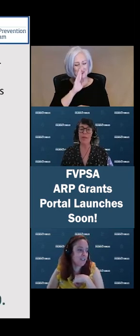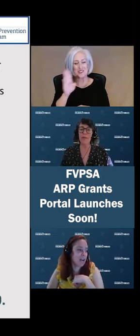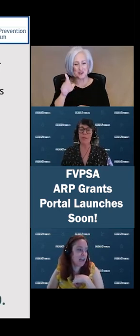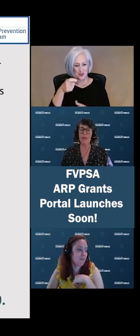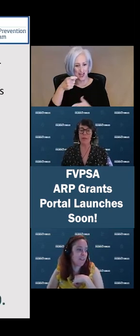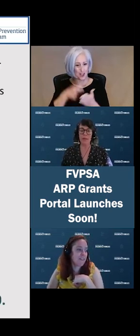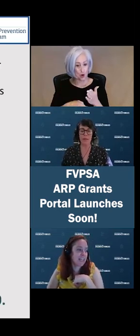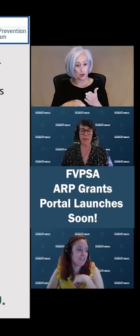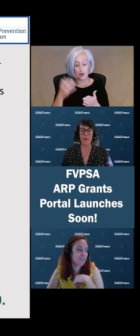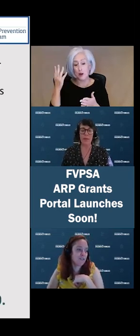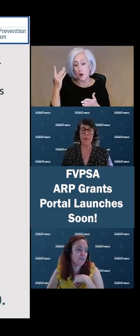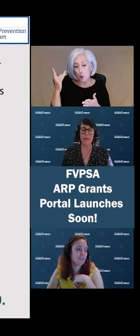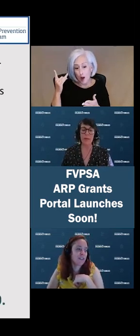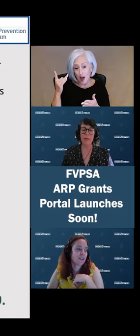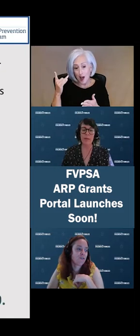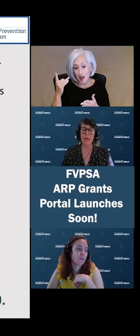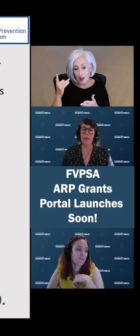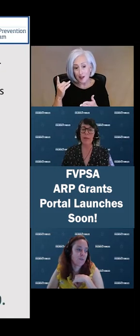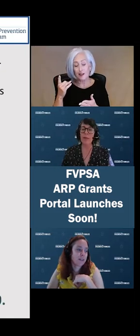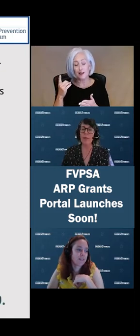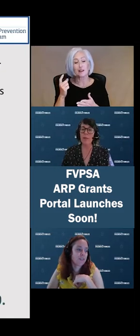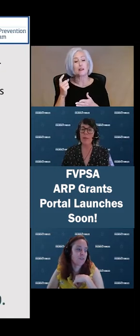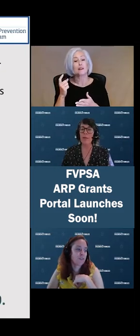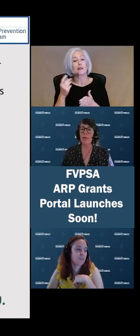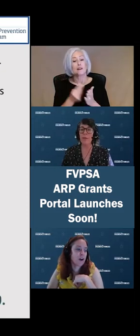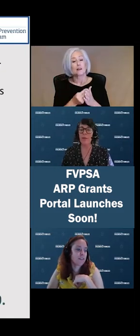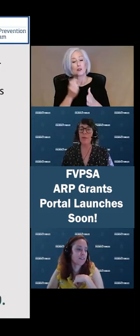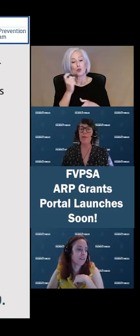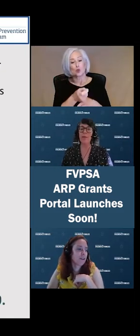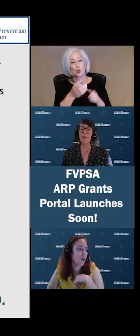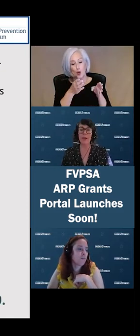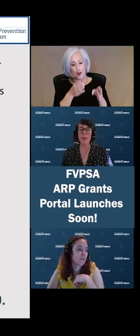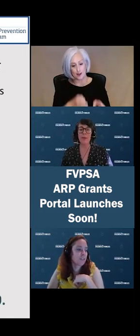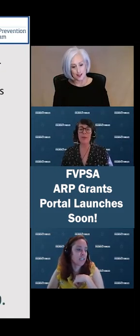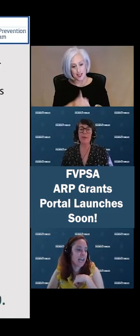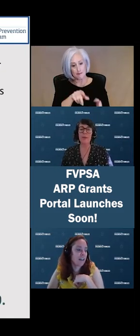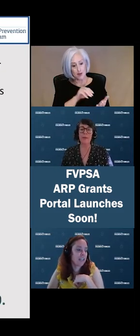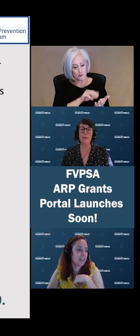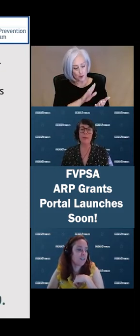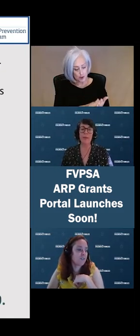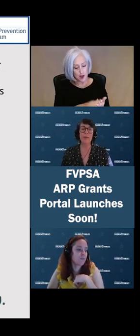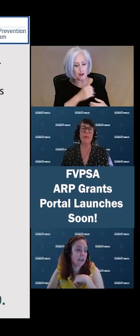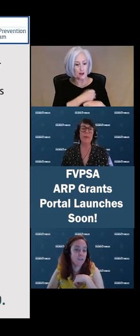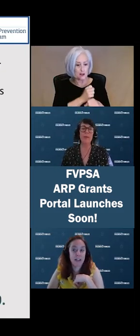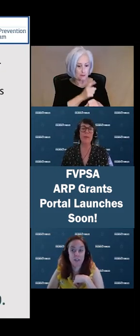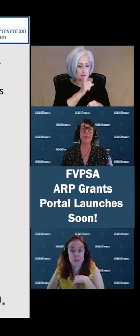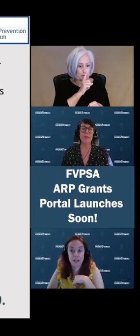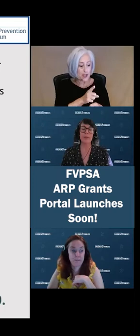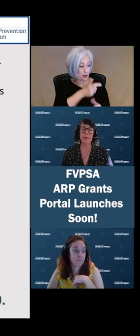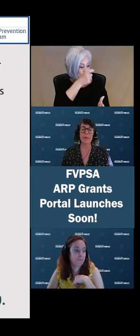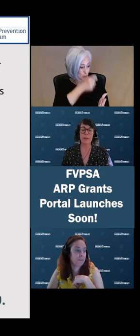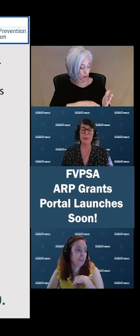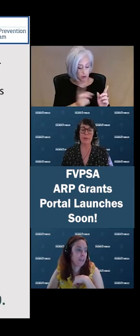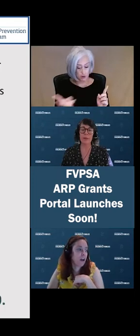grantee needs to track when the van is used for which purpose to ensure the costs are proportionally allocated to the right grant